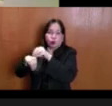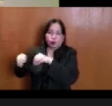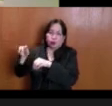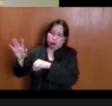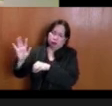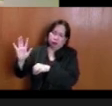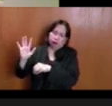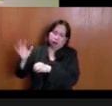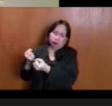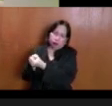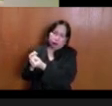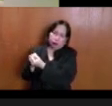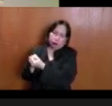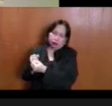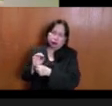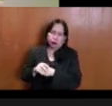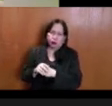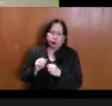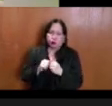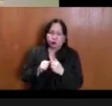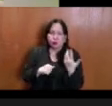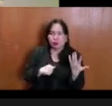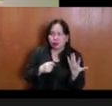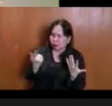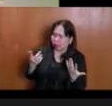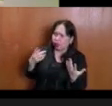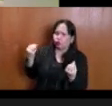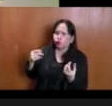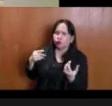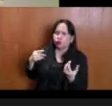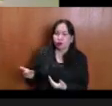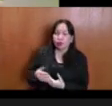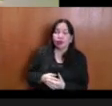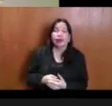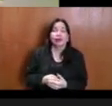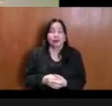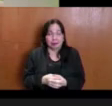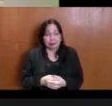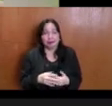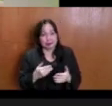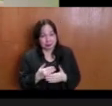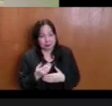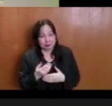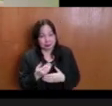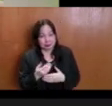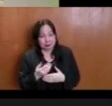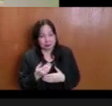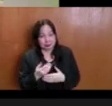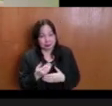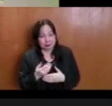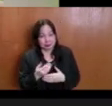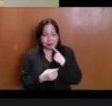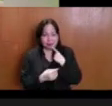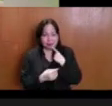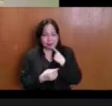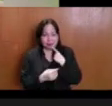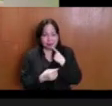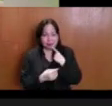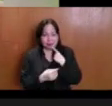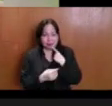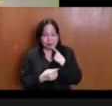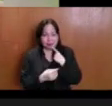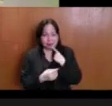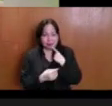sector. Thank you. So, ASEC, where do we go from here? Yeah, where do we go from here? We lack this.